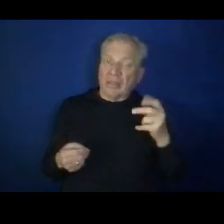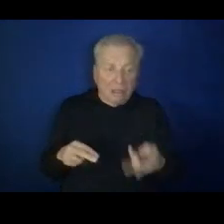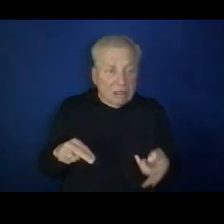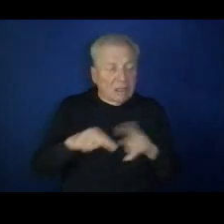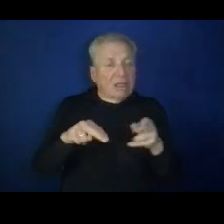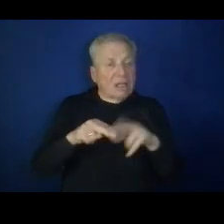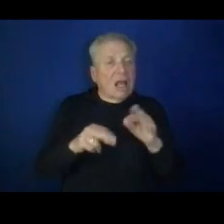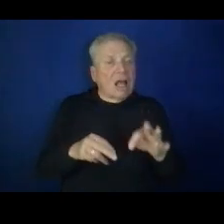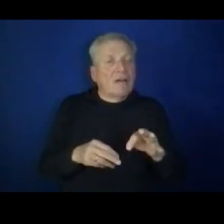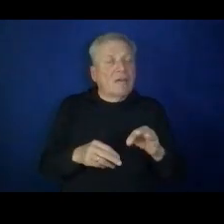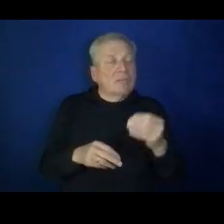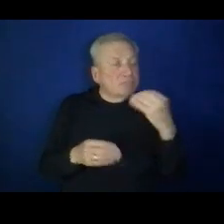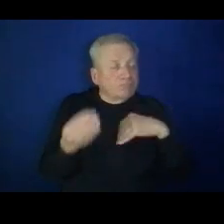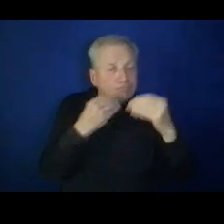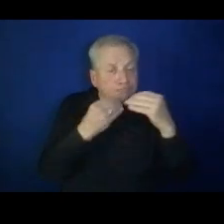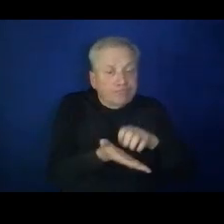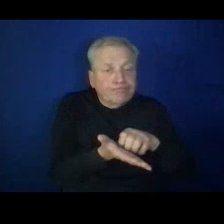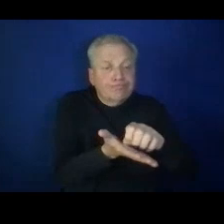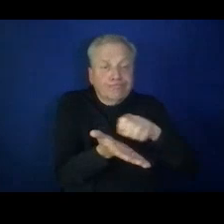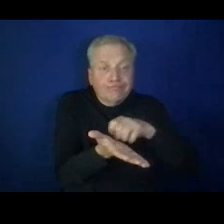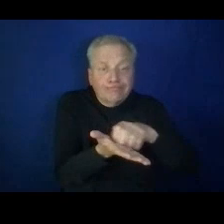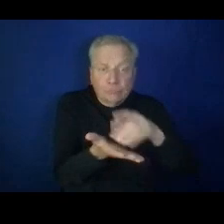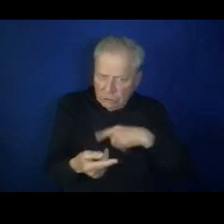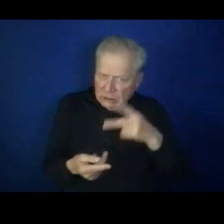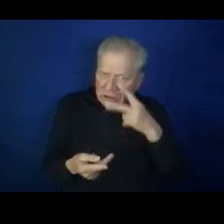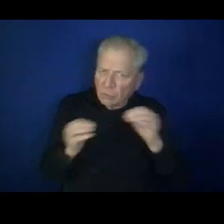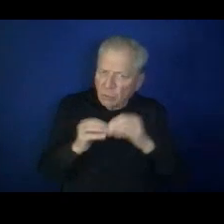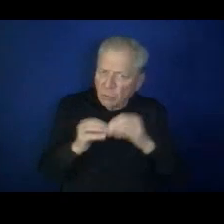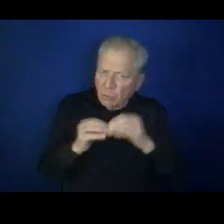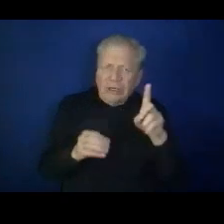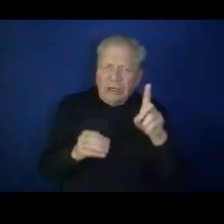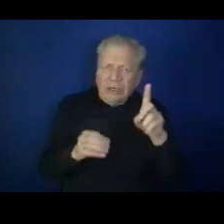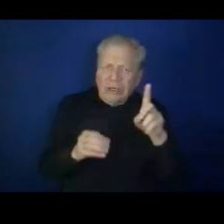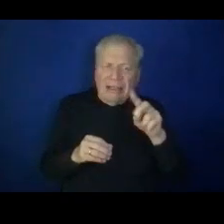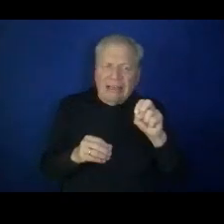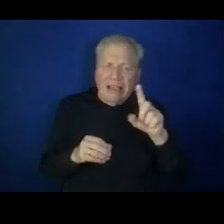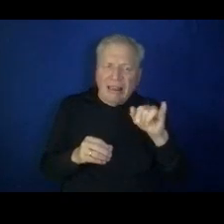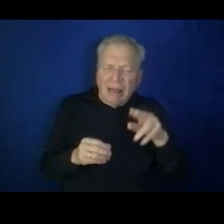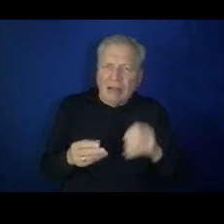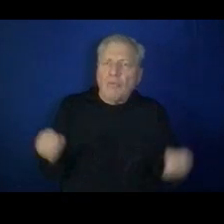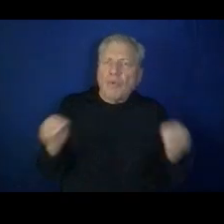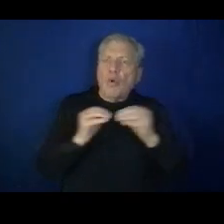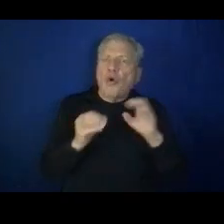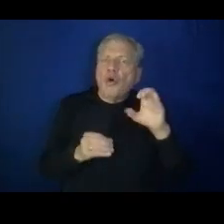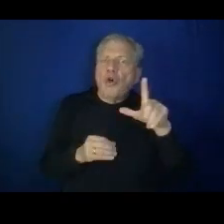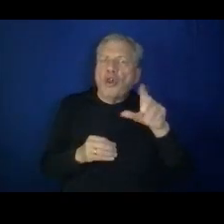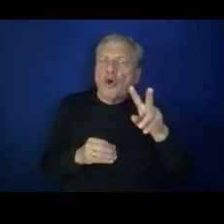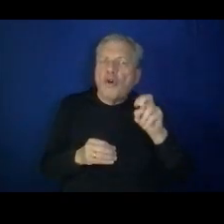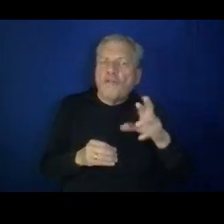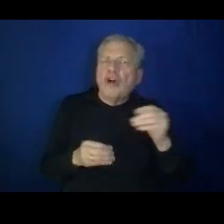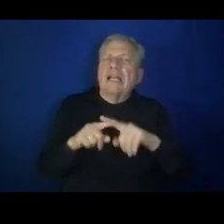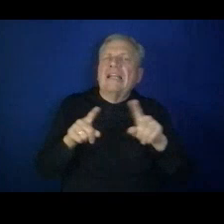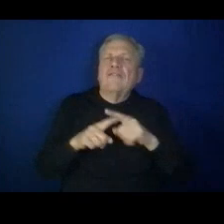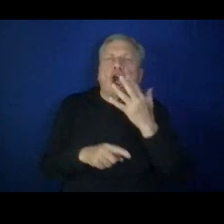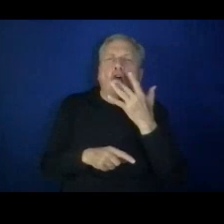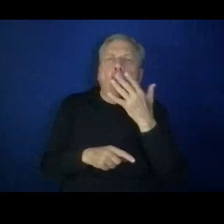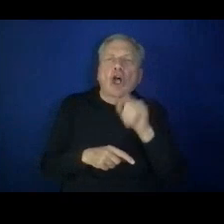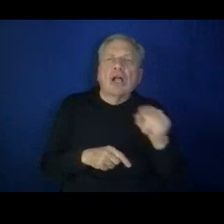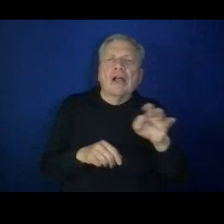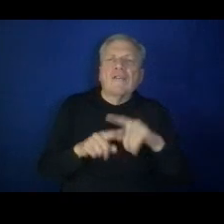grazing lawns, we're seeing more and more dandelion, more and more clover, and more Canada thistle. They're different colors of